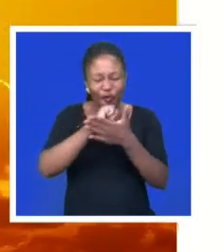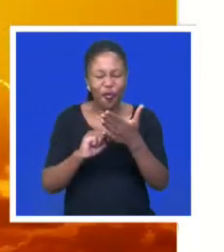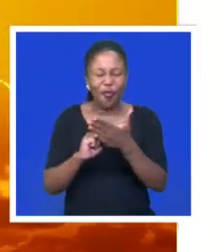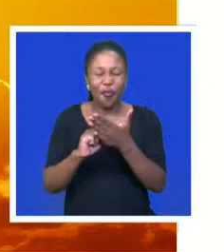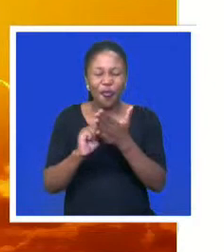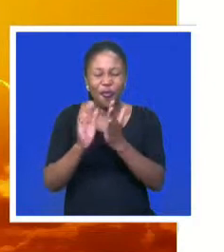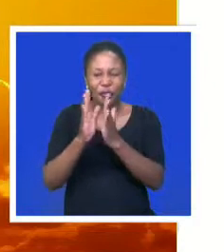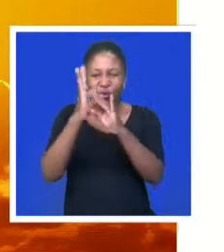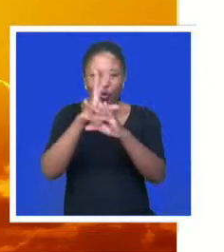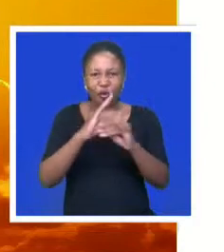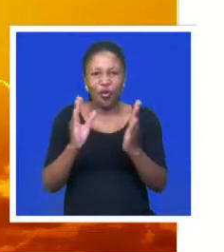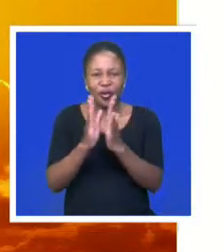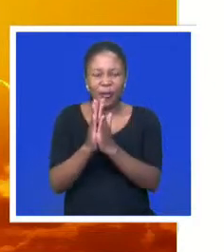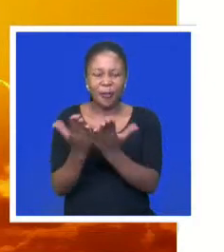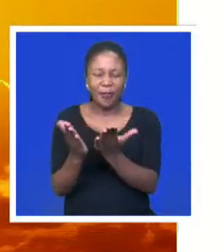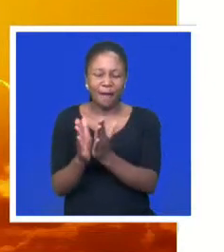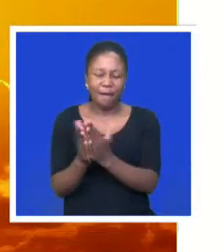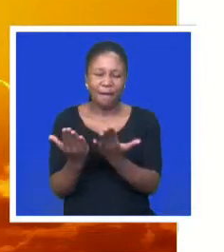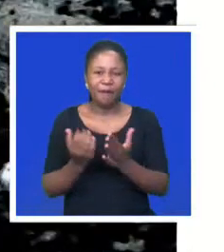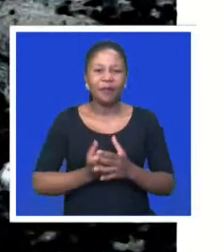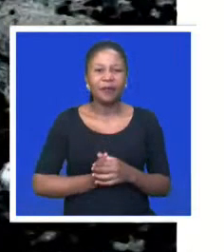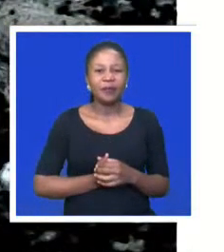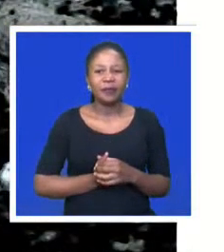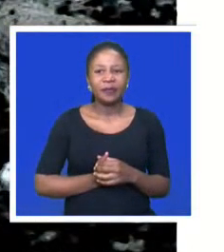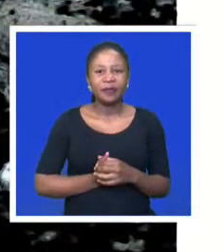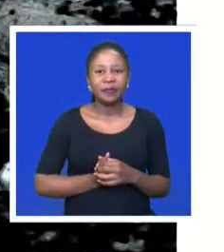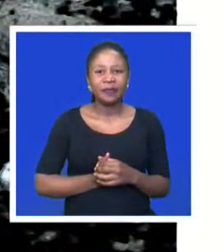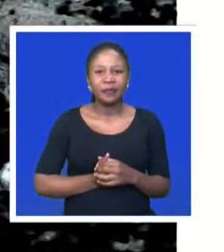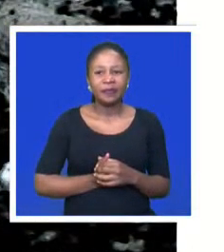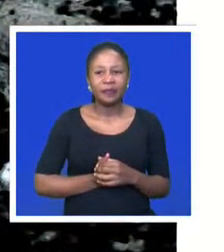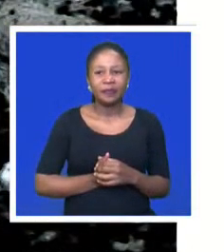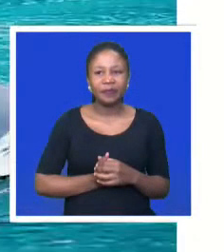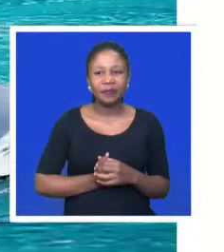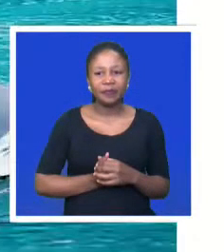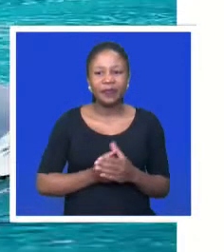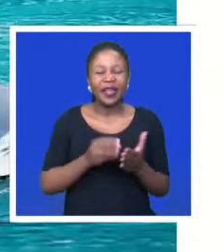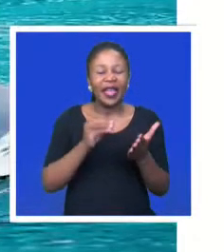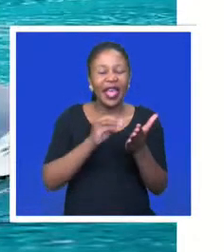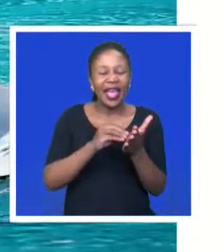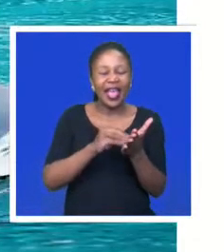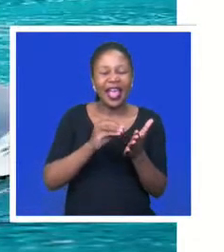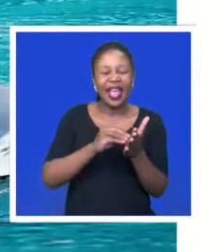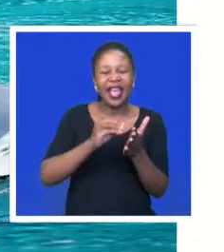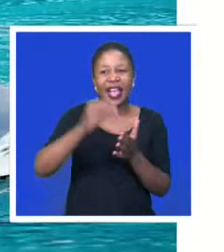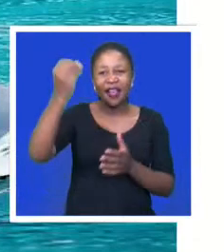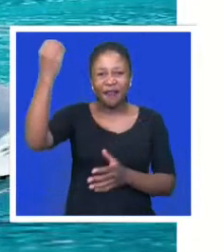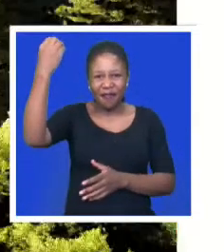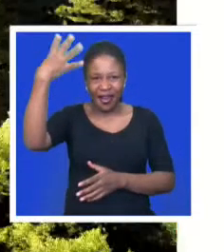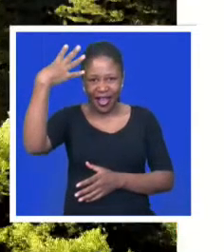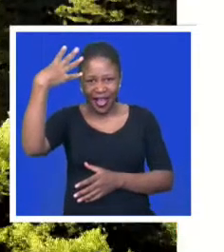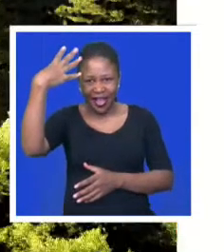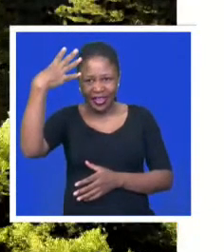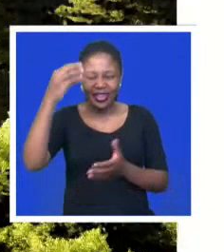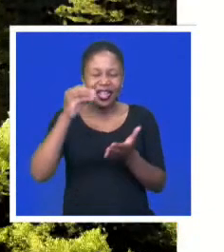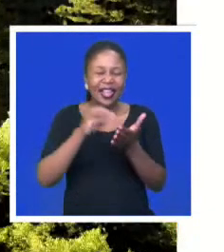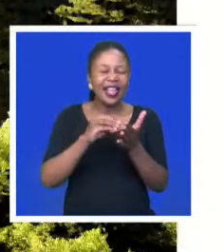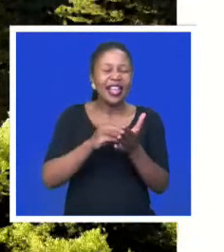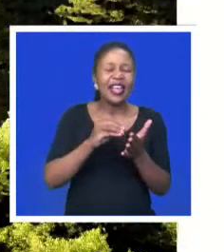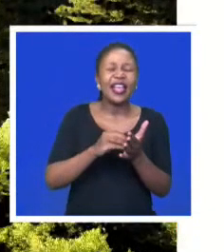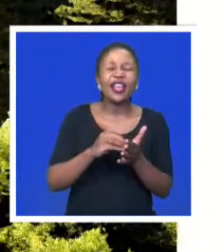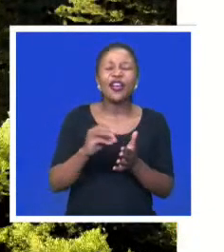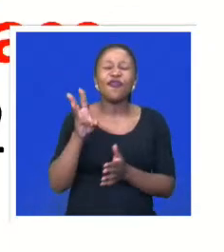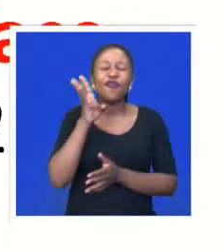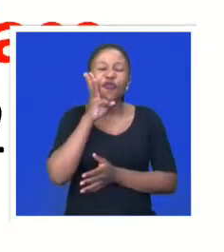is nature. There is light, there are animals here, there is water,